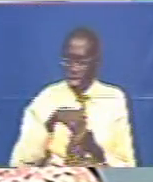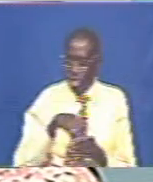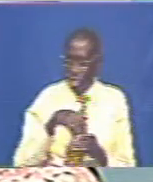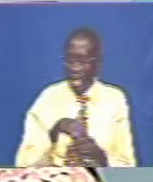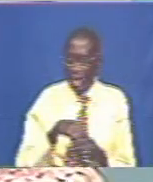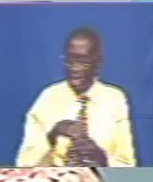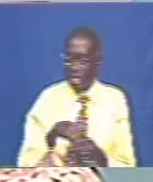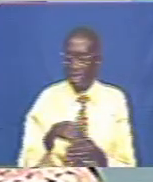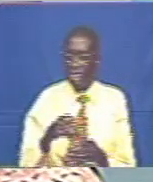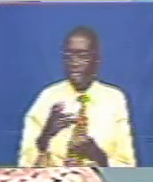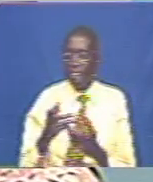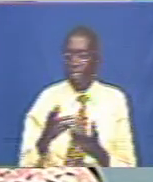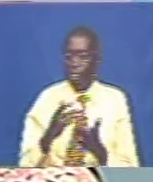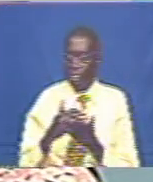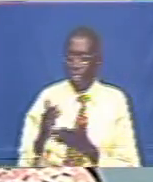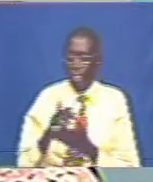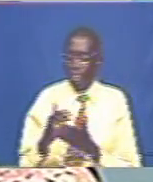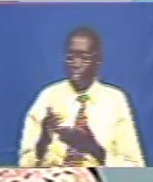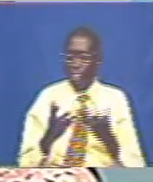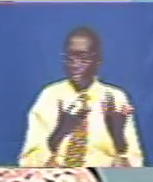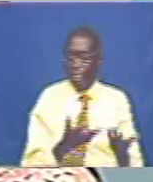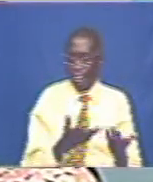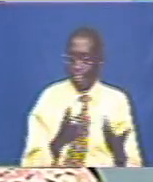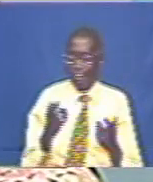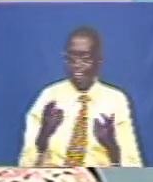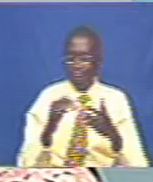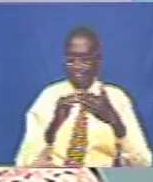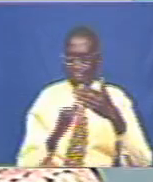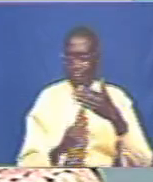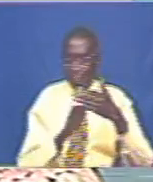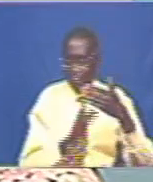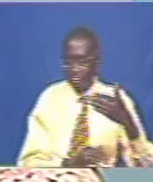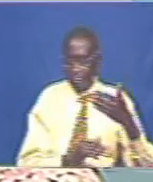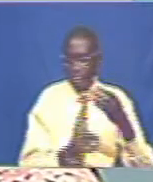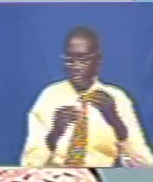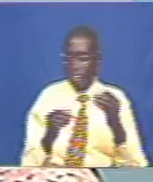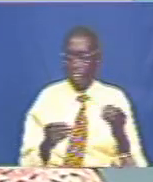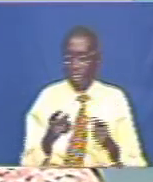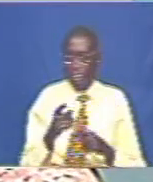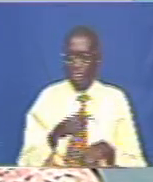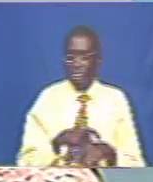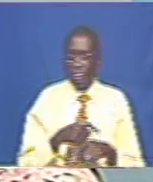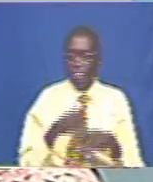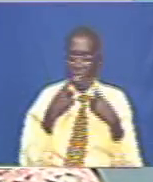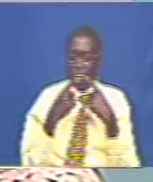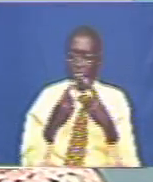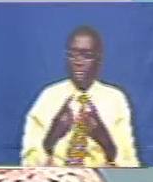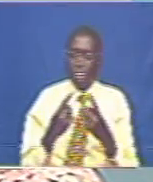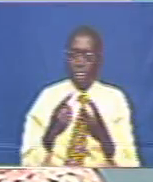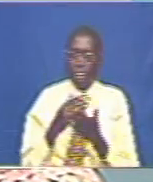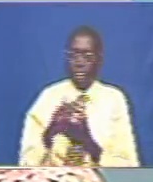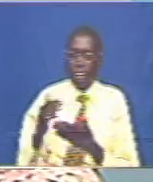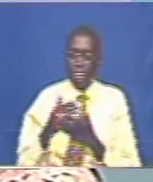cooperative, the cooperatives that are already there? Then if there are gaps, they can be addressed at that time. Cool. Let me also say that this